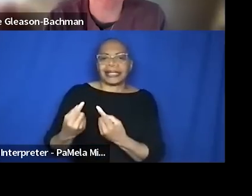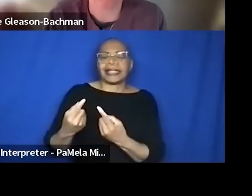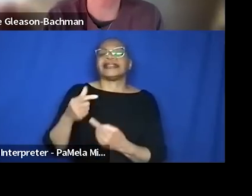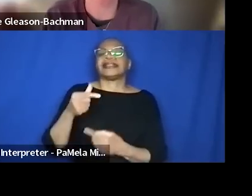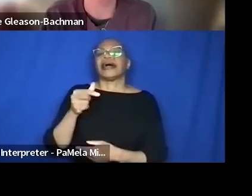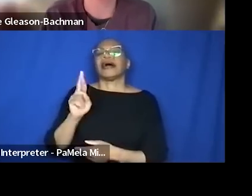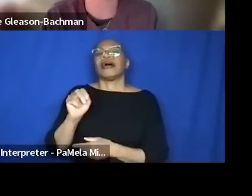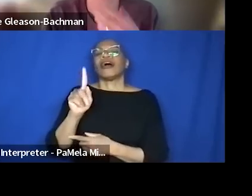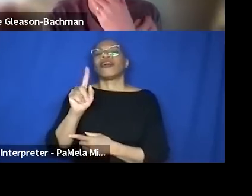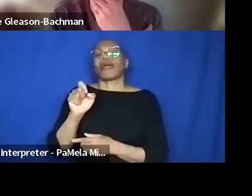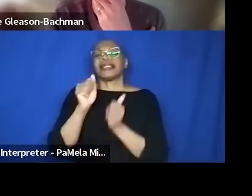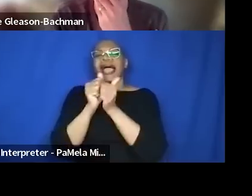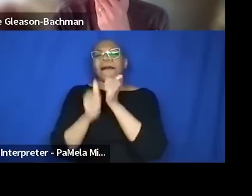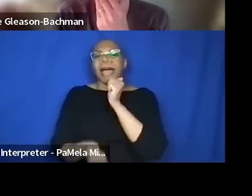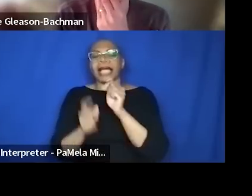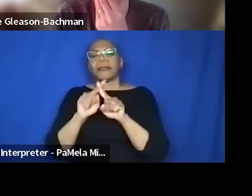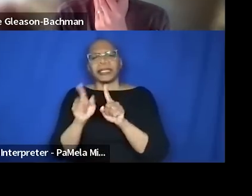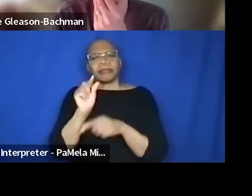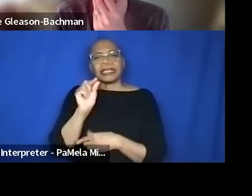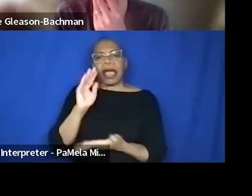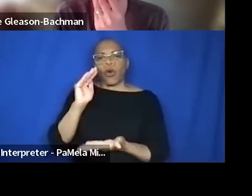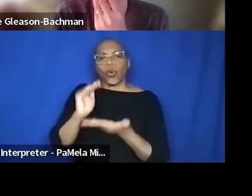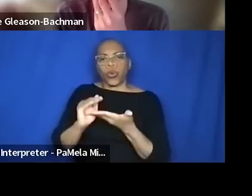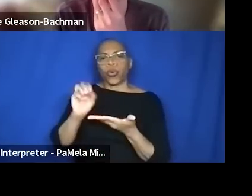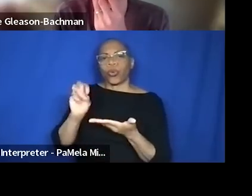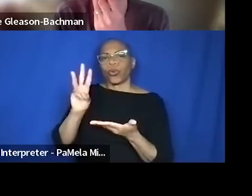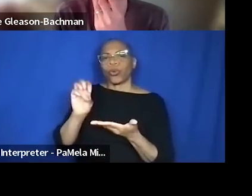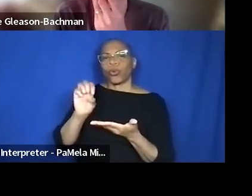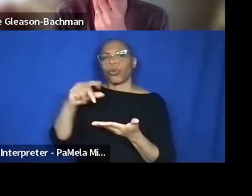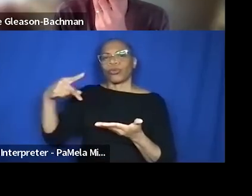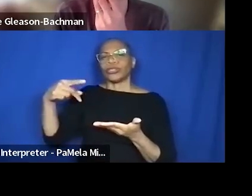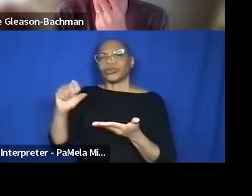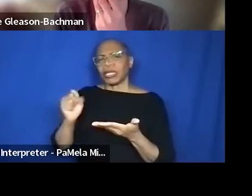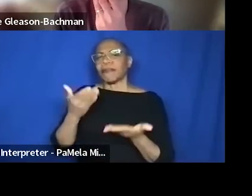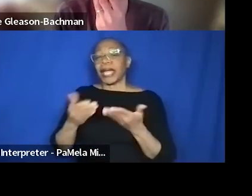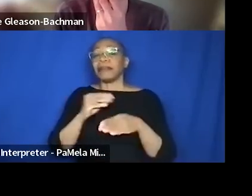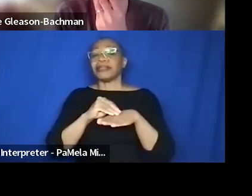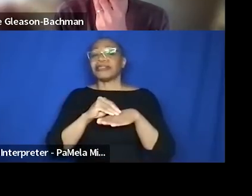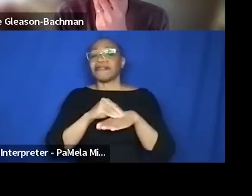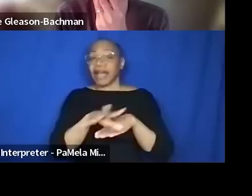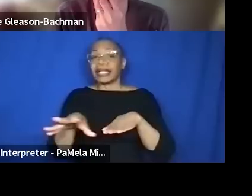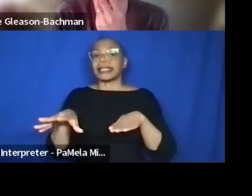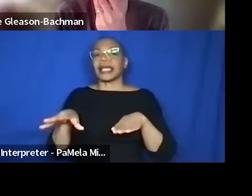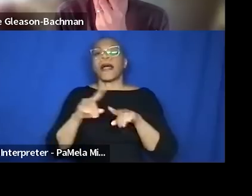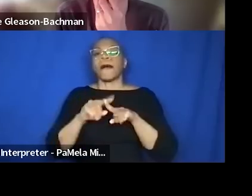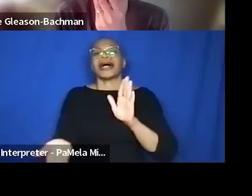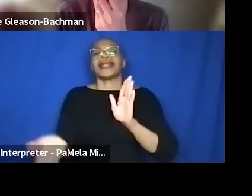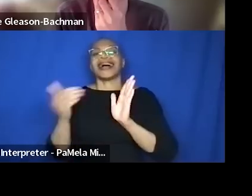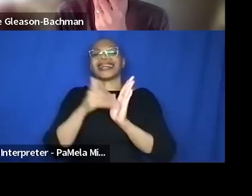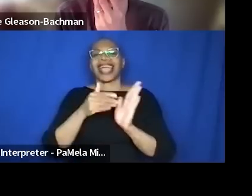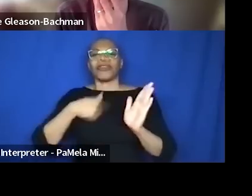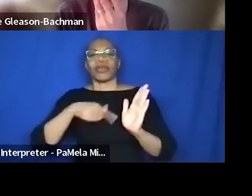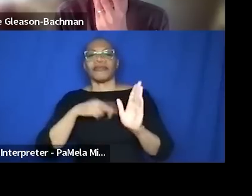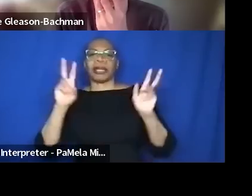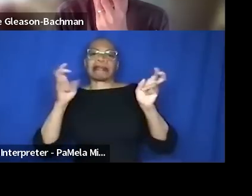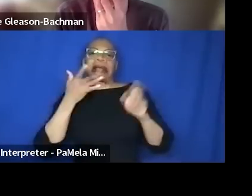more sweeps than usual, and that probably is affected by then. But again, we've been pretty lucky that